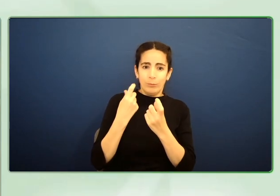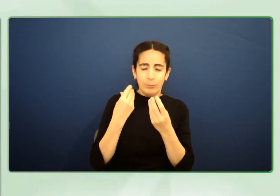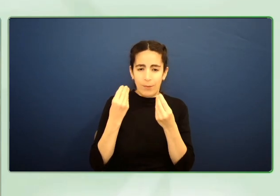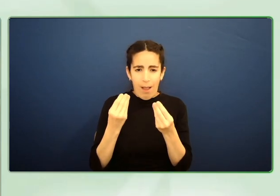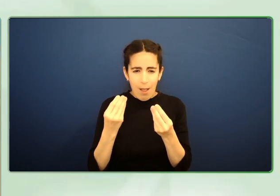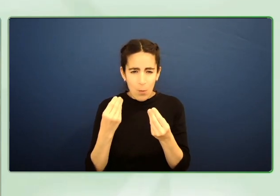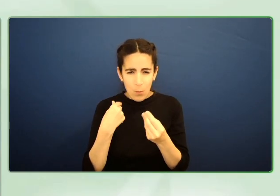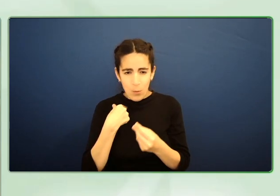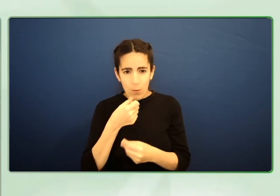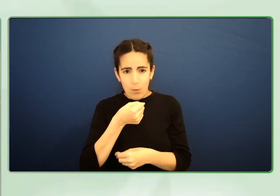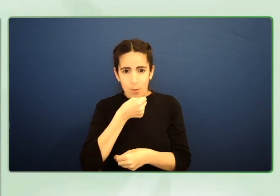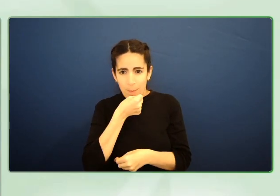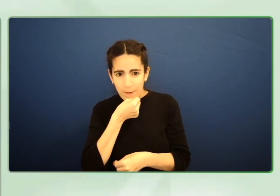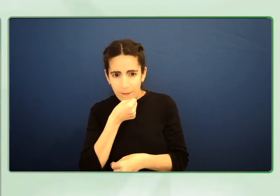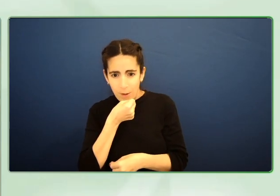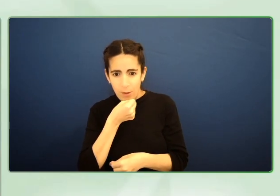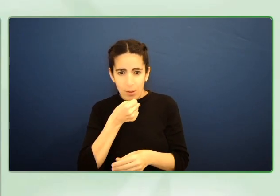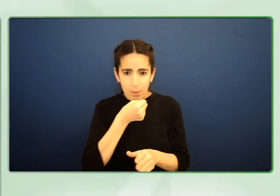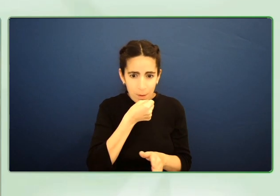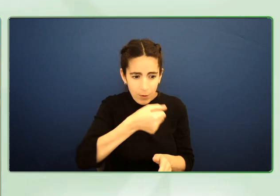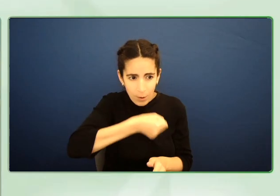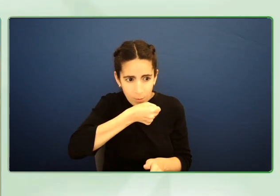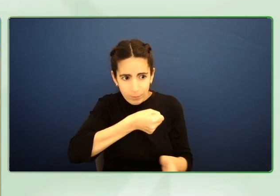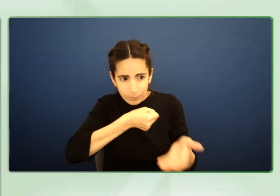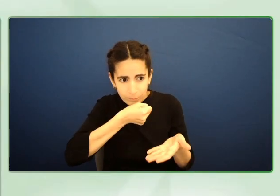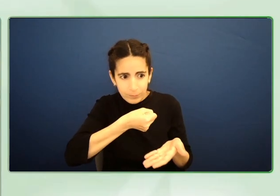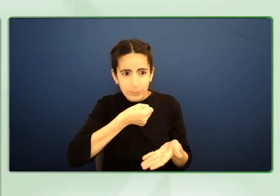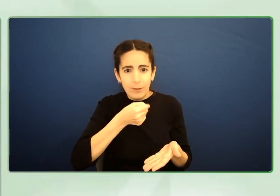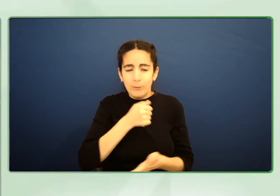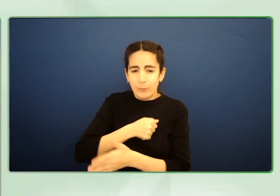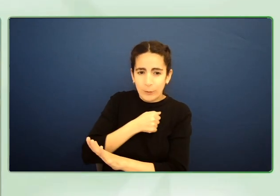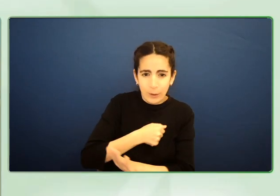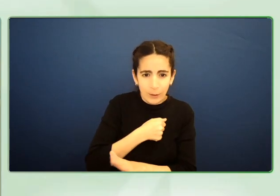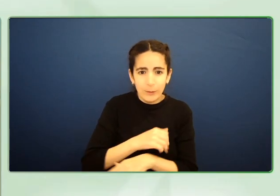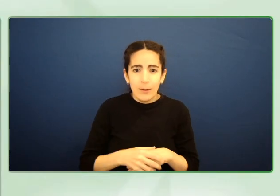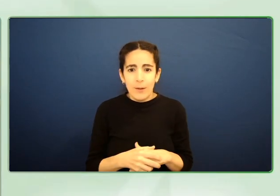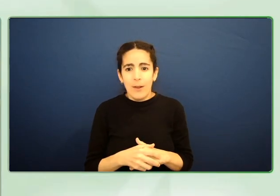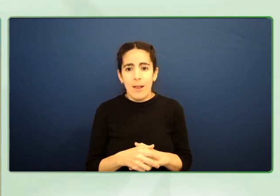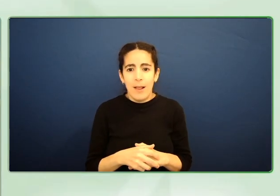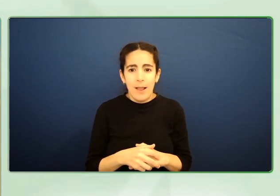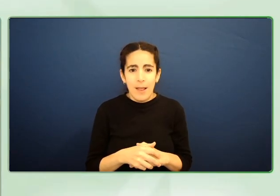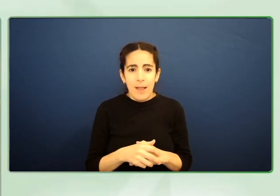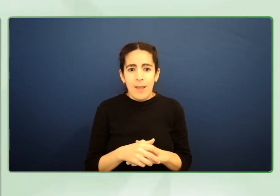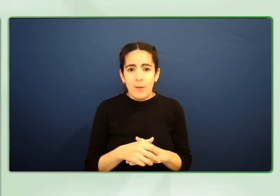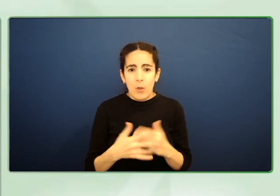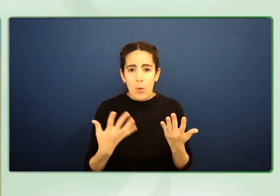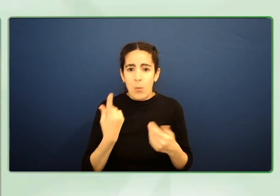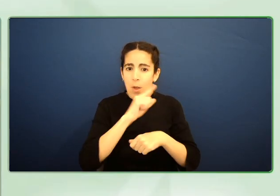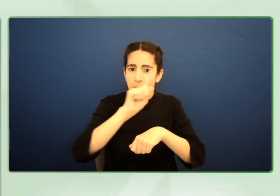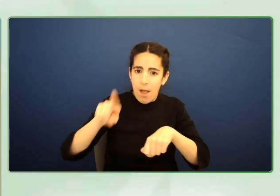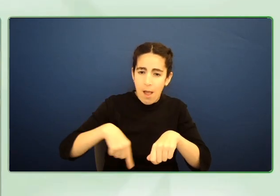I'm sorry, I'm so sorry. I did it. I had a whole hour without doing that, so that was really good. I was just saying we should be ready to have the hard conversations about